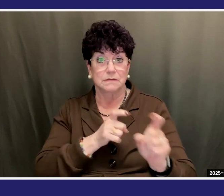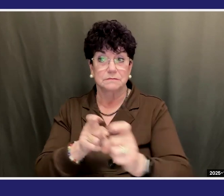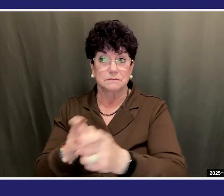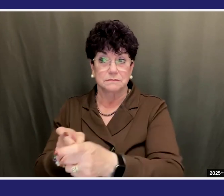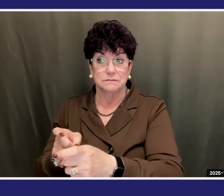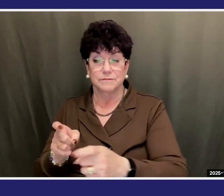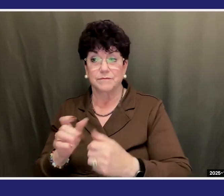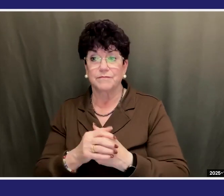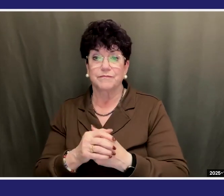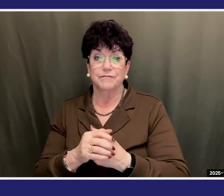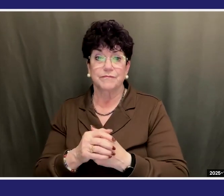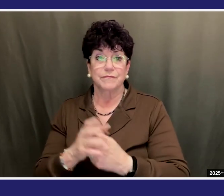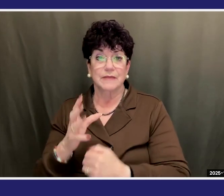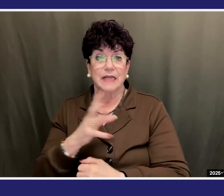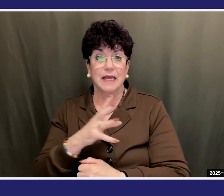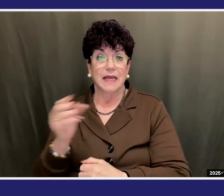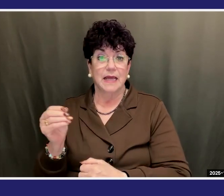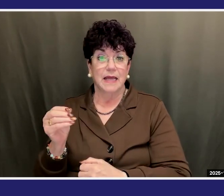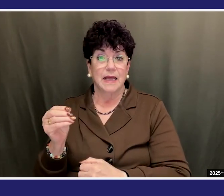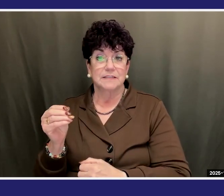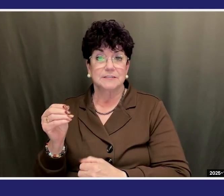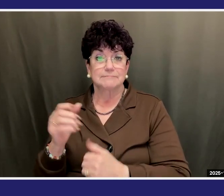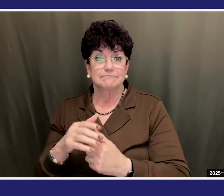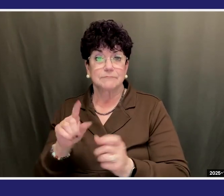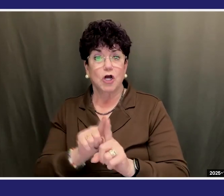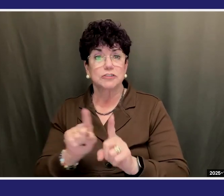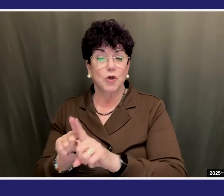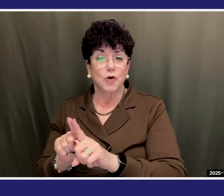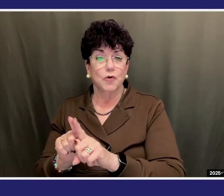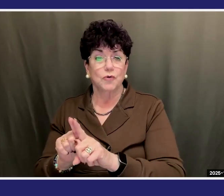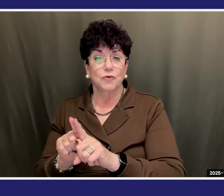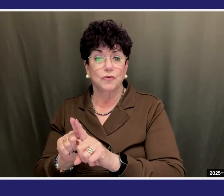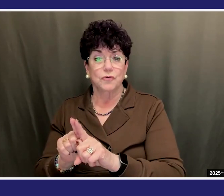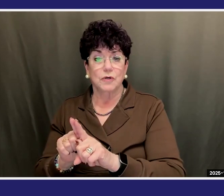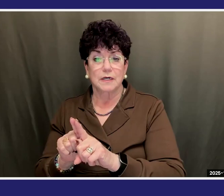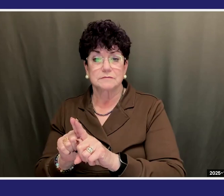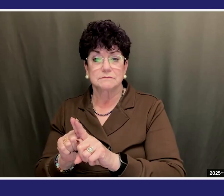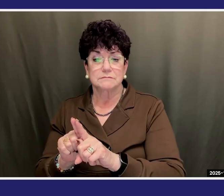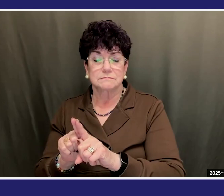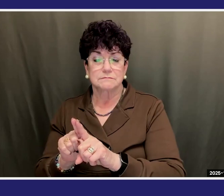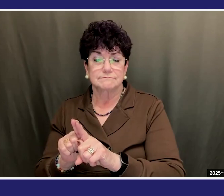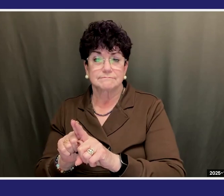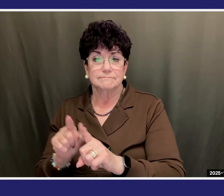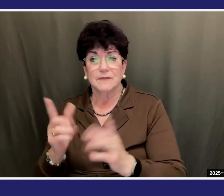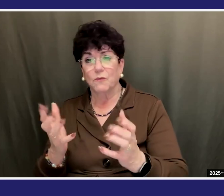will come. And then also want to just